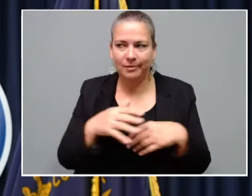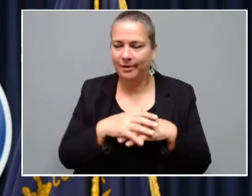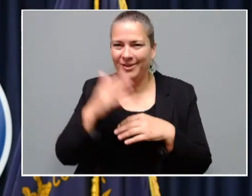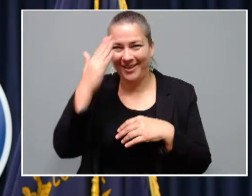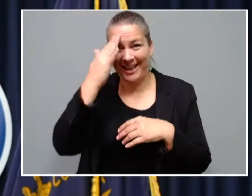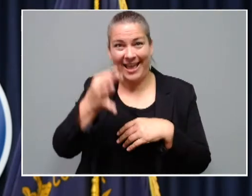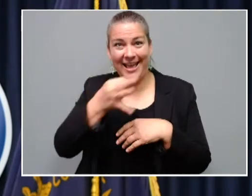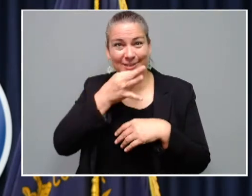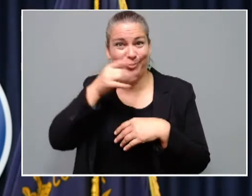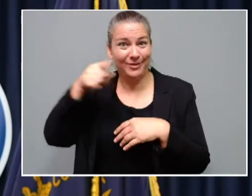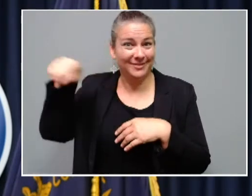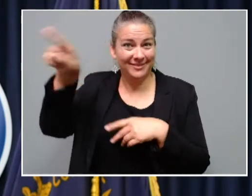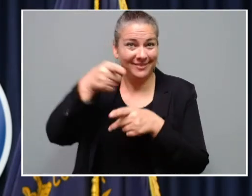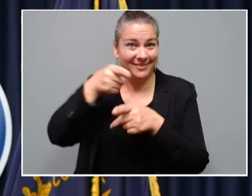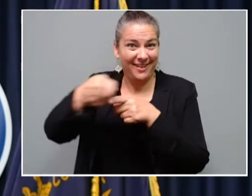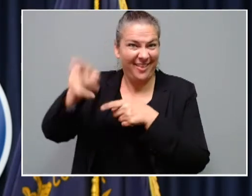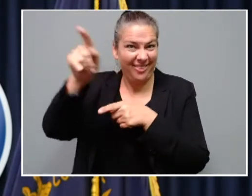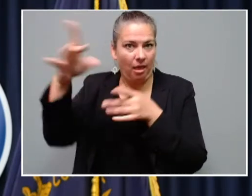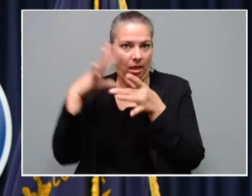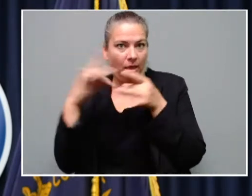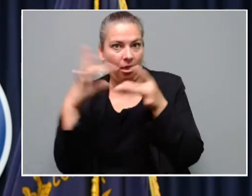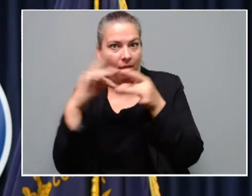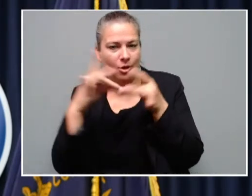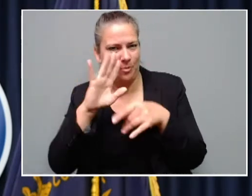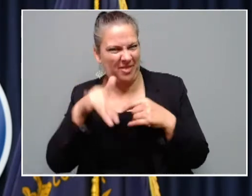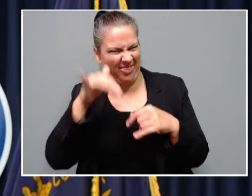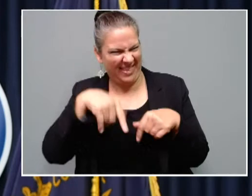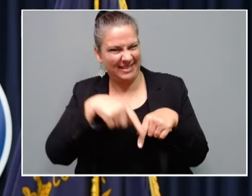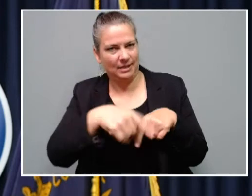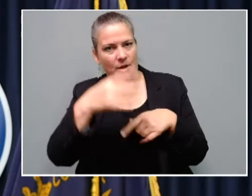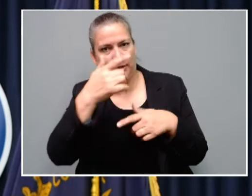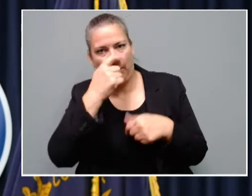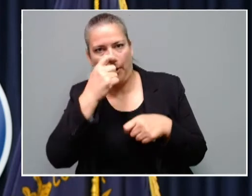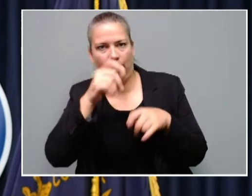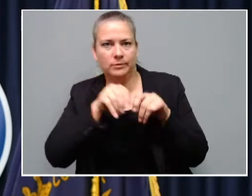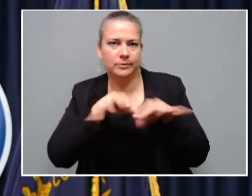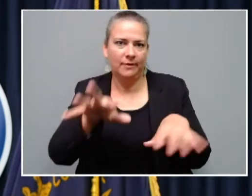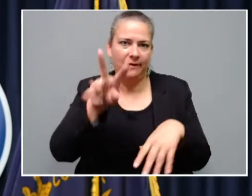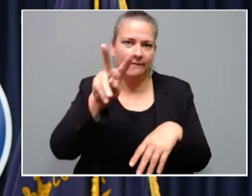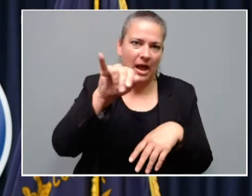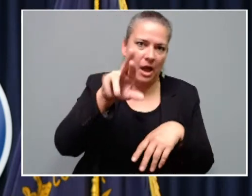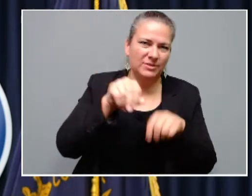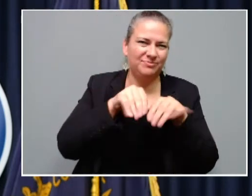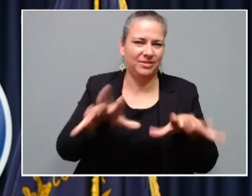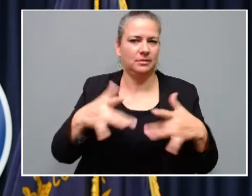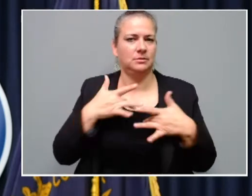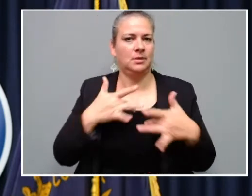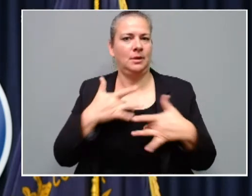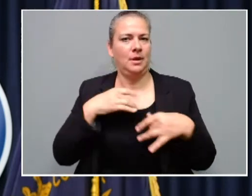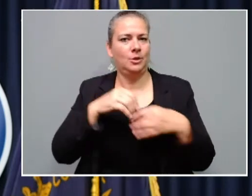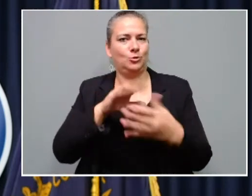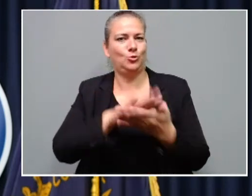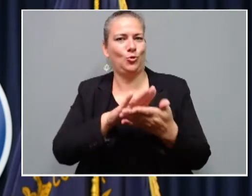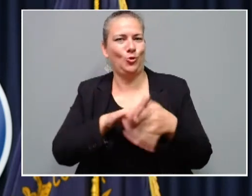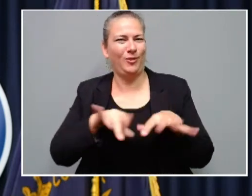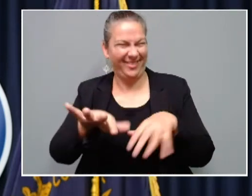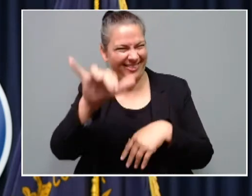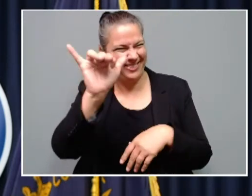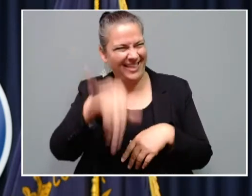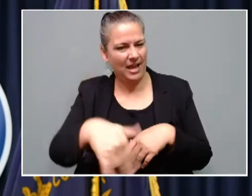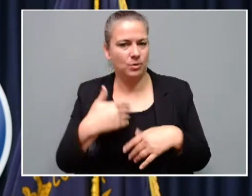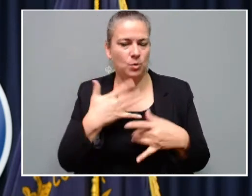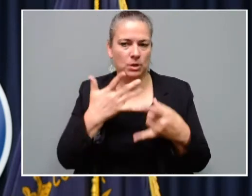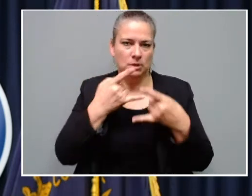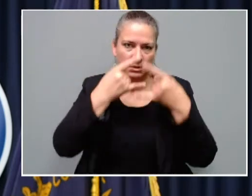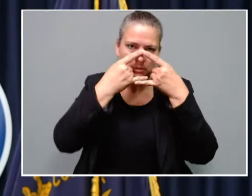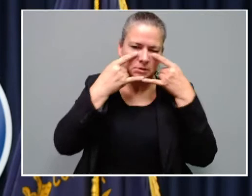to consensus in battling this virus. So let's be smart. And we want to get this thing down, keep it down, have as